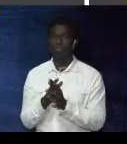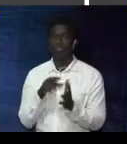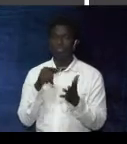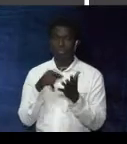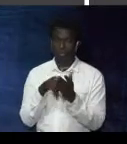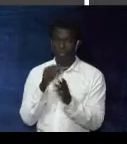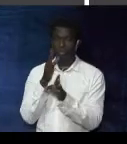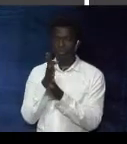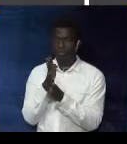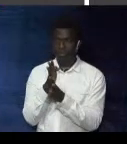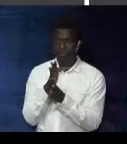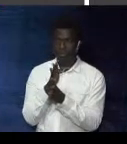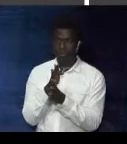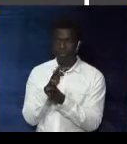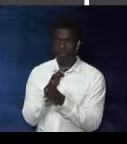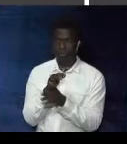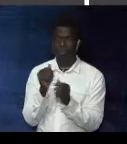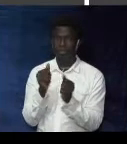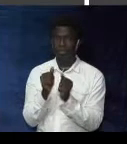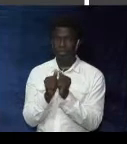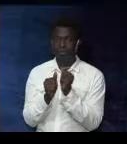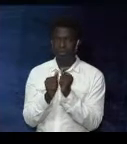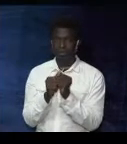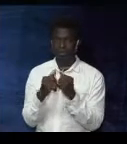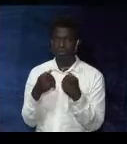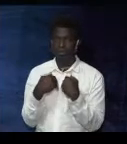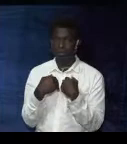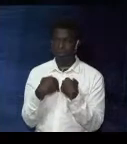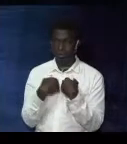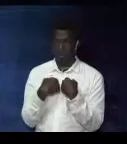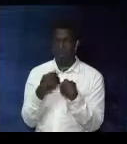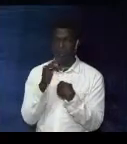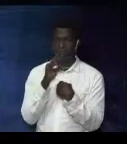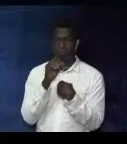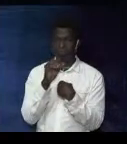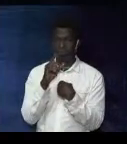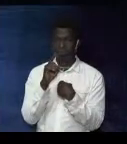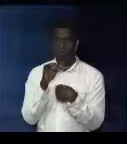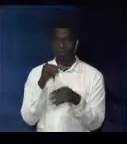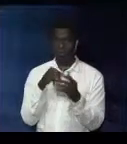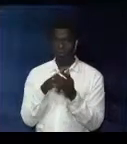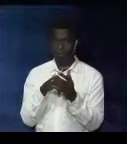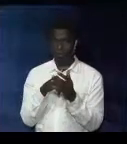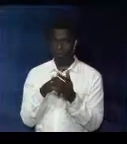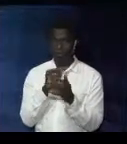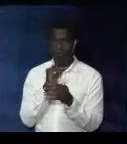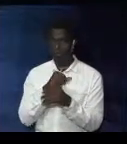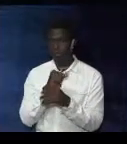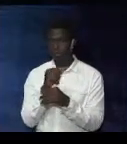exactly. So this line along which I folded it is a line of symmetry. I'll draw that out for you.